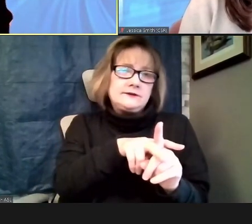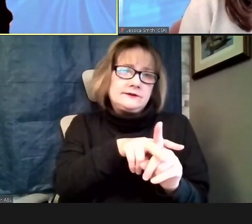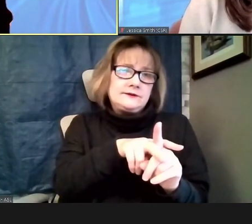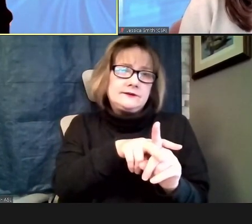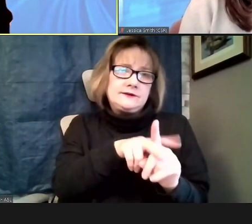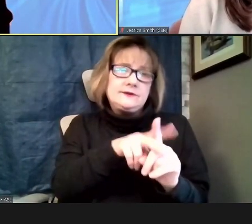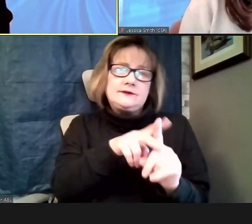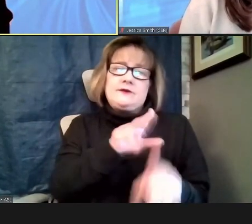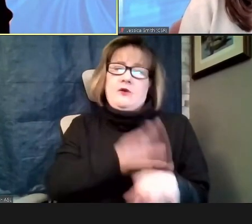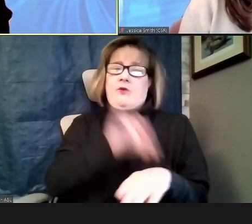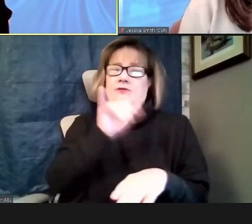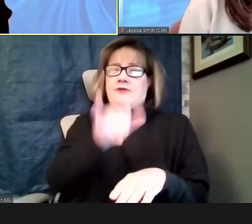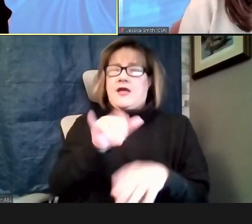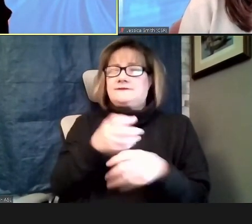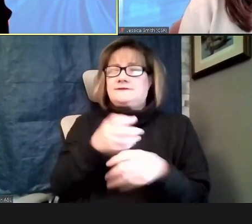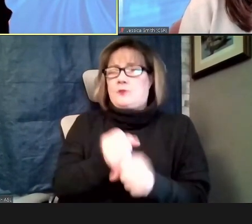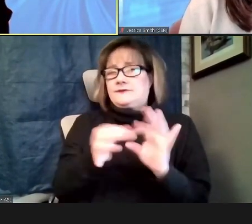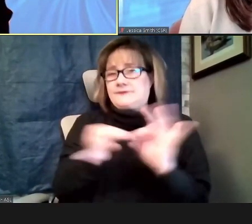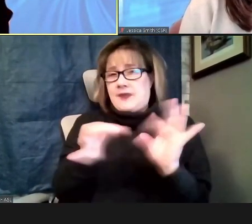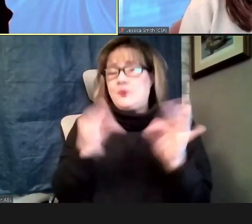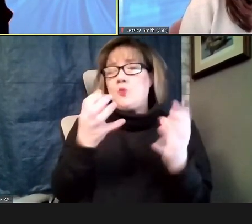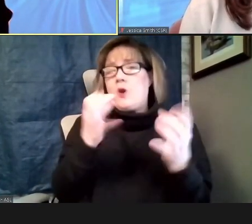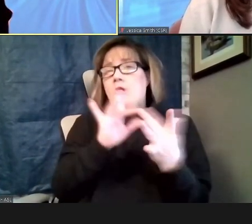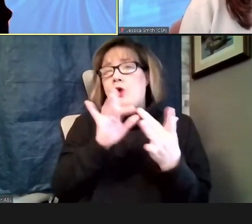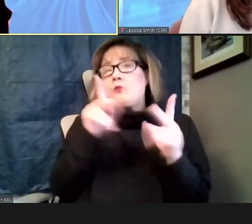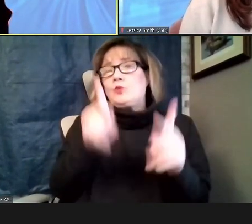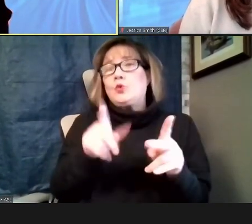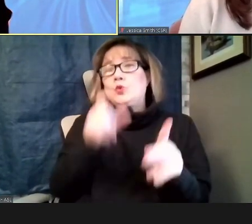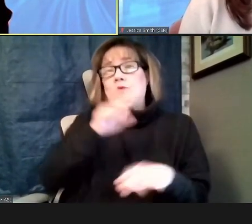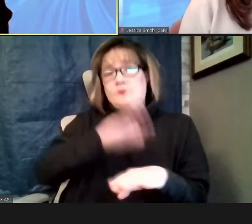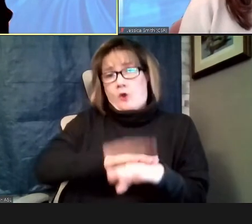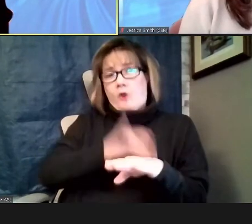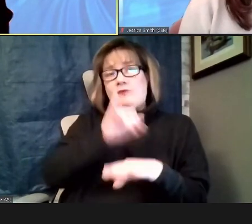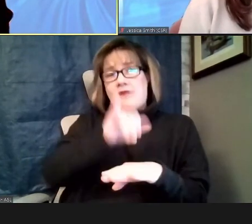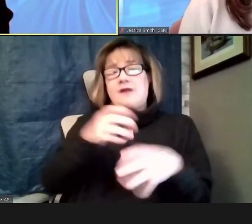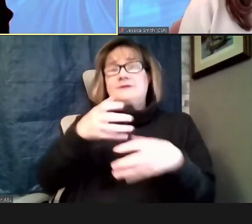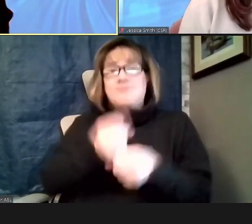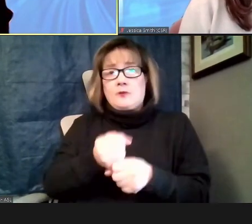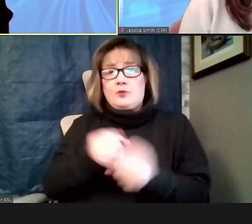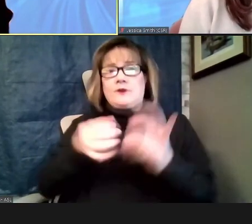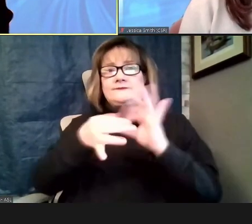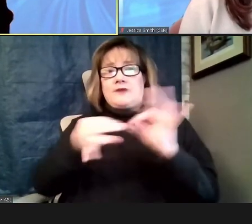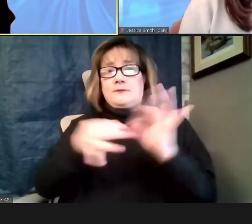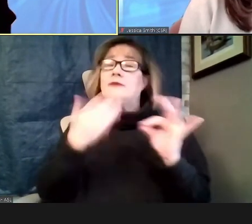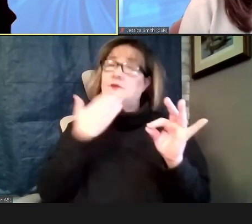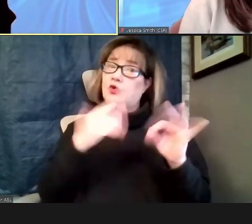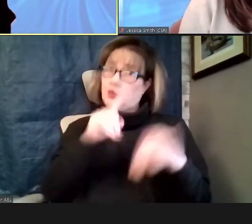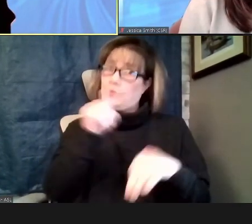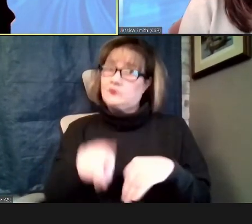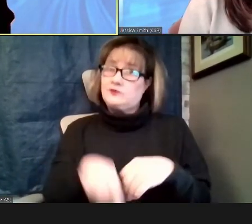that summary statement. So you definitely want to contact the person who's on the summary statement. Good question.